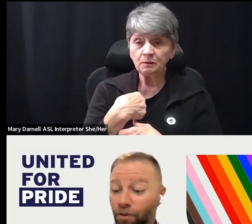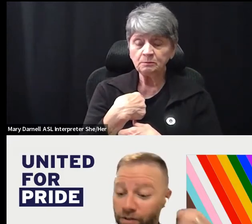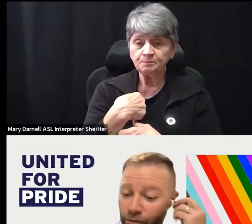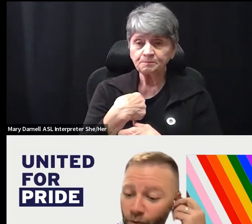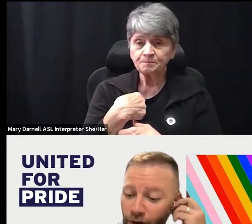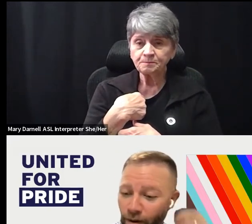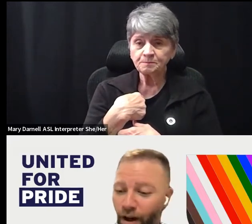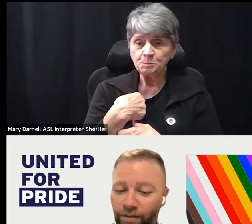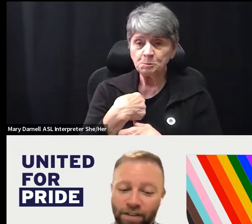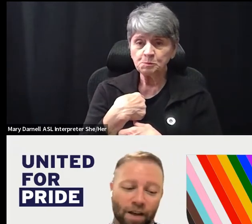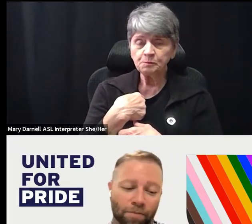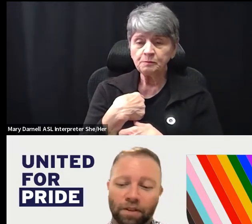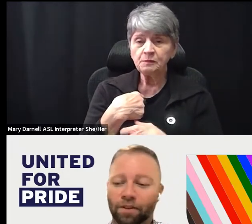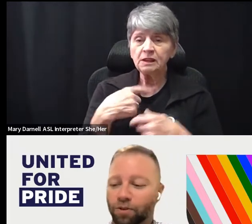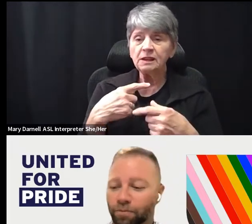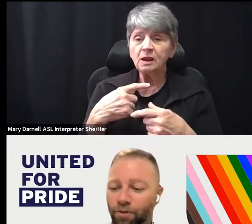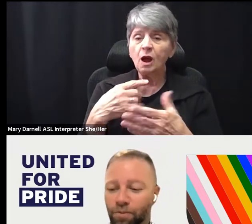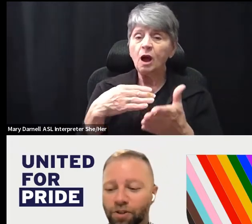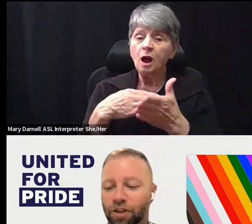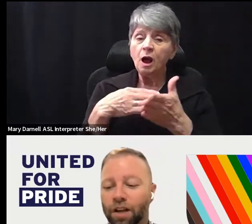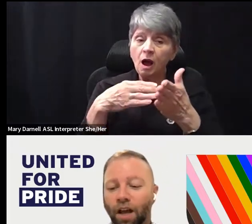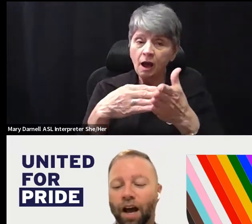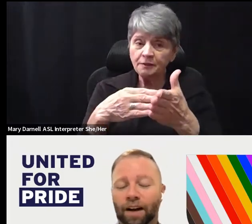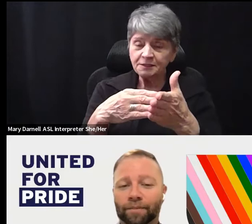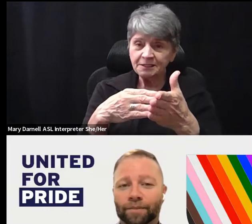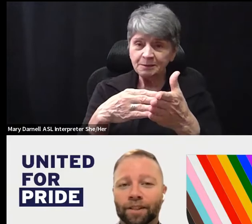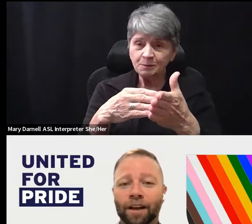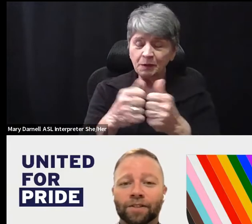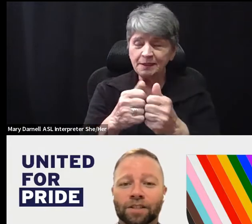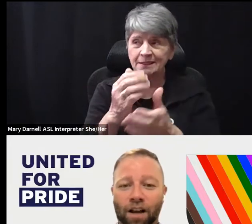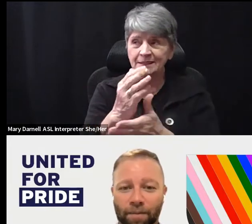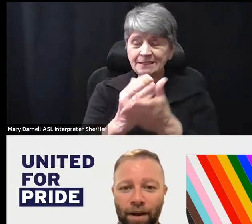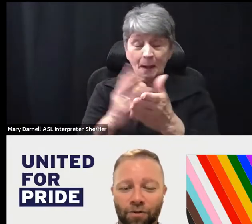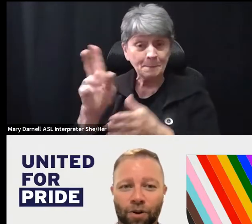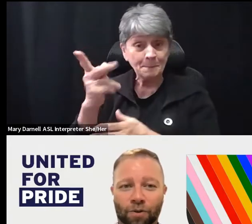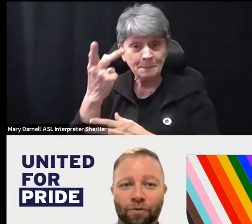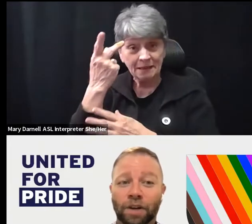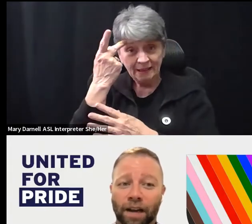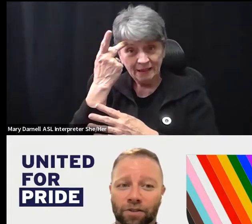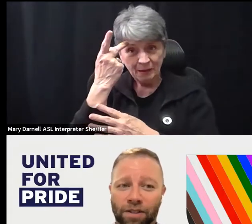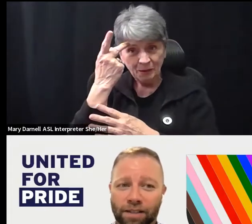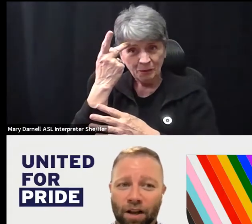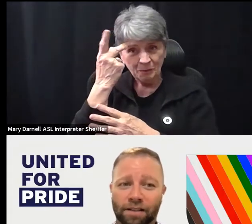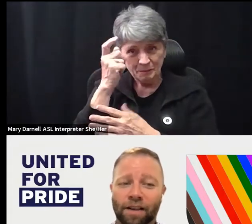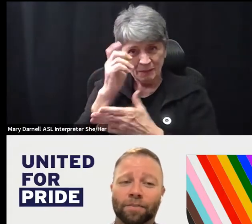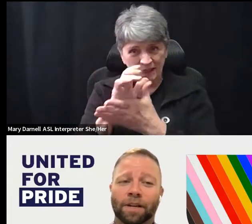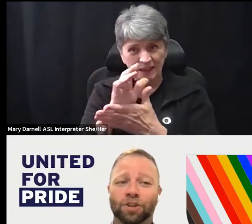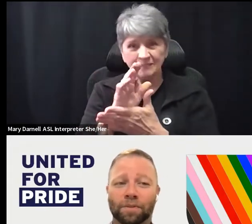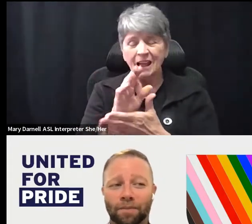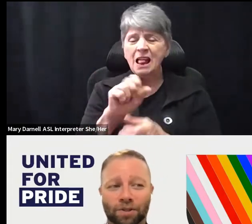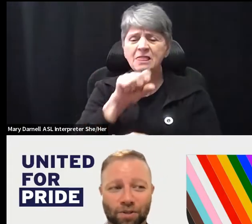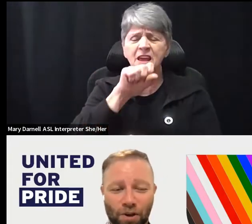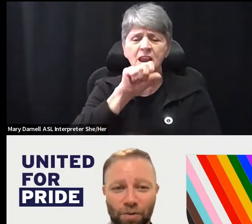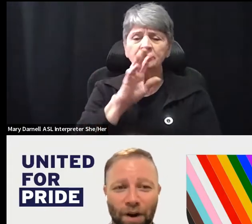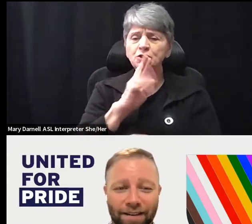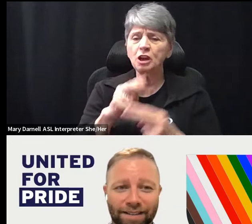especially those of one oftentimes political persuasion, love to talk about, the free exercise clause. Everybody should be